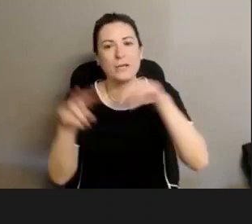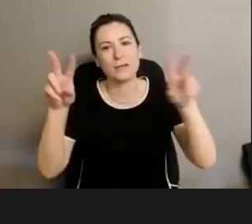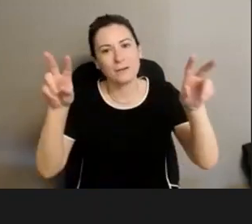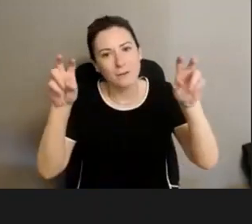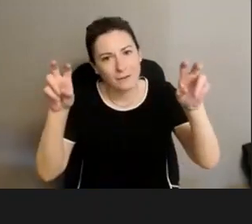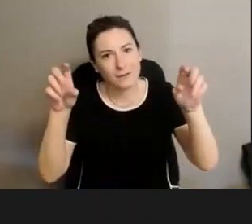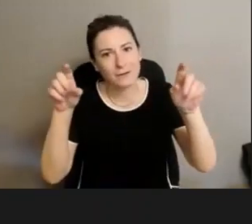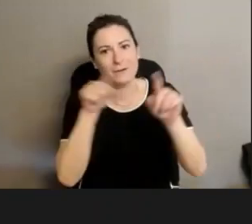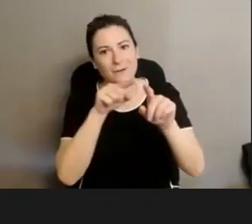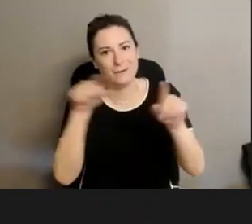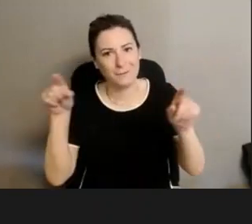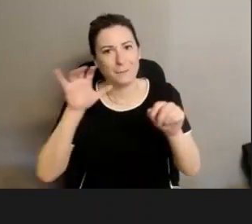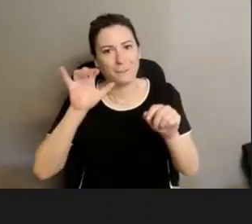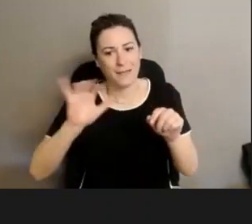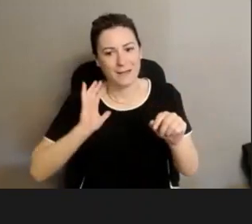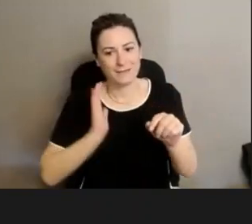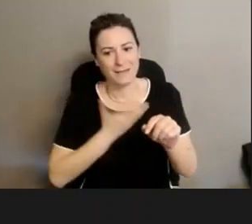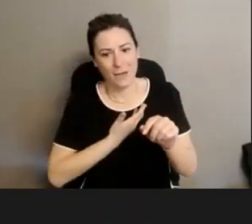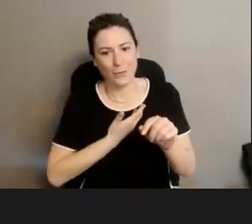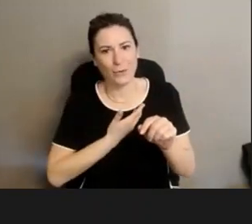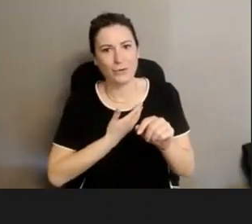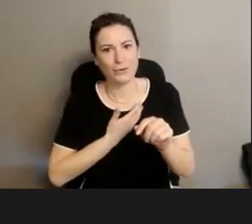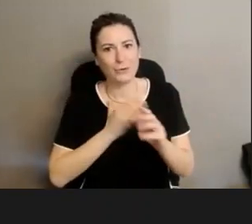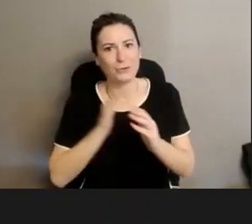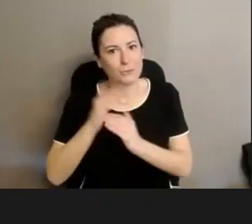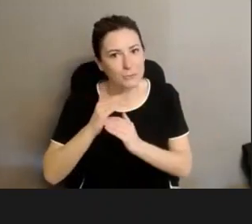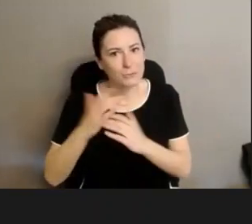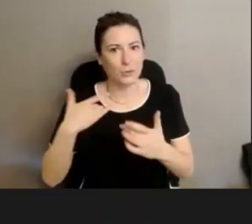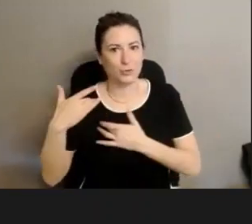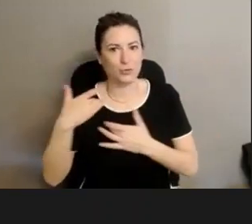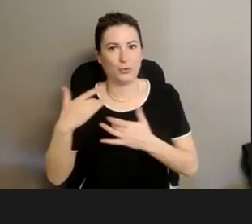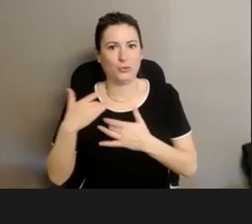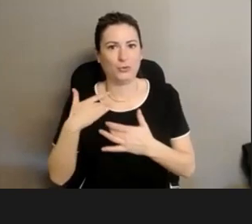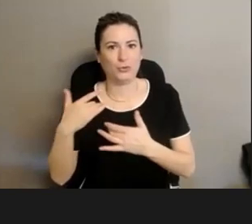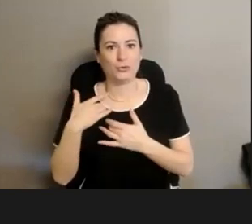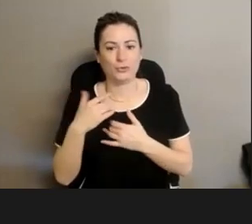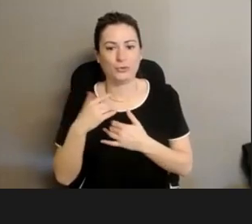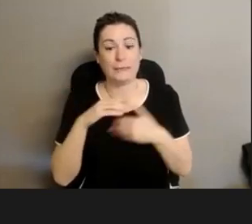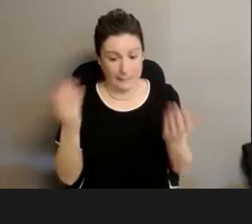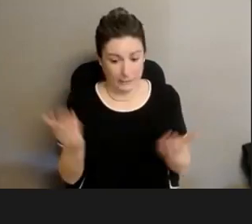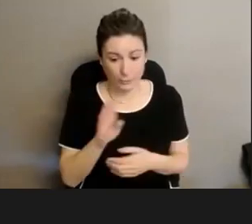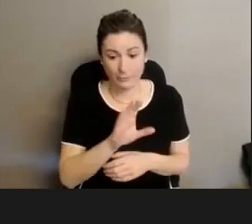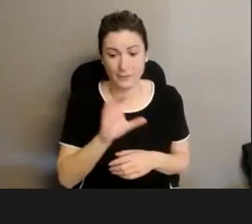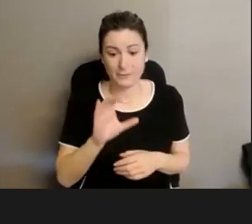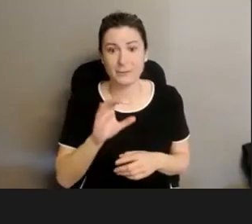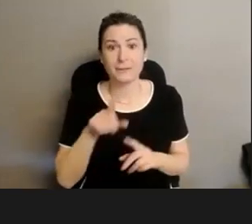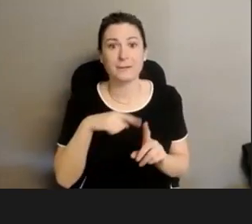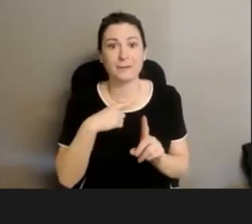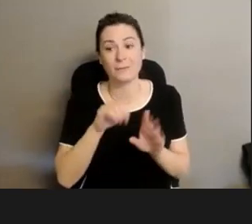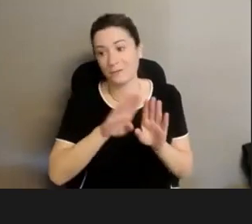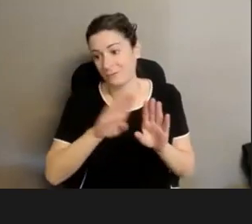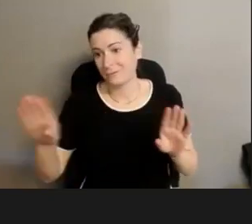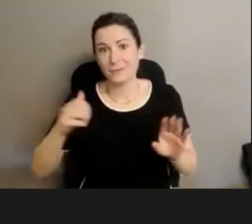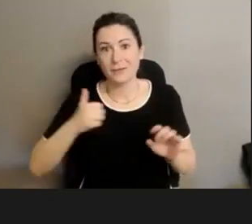main concerns, not just in BC, but across the country, that the rates that people receive